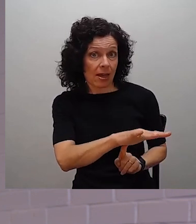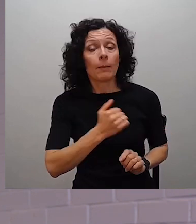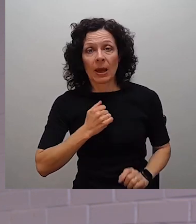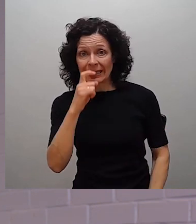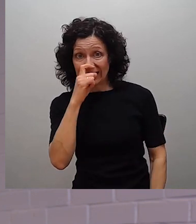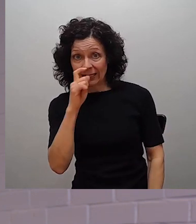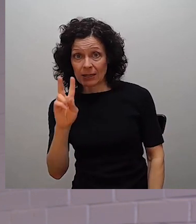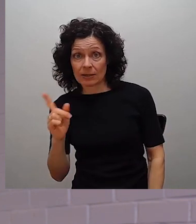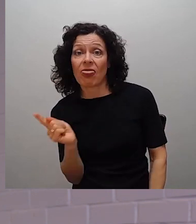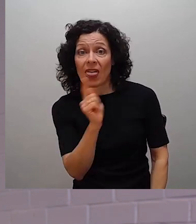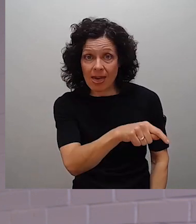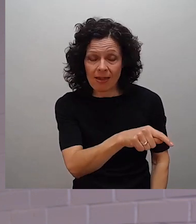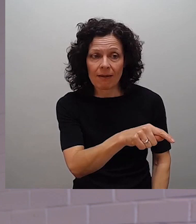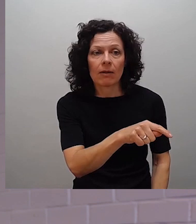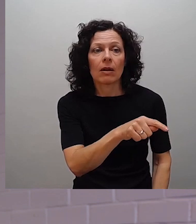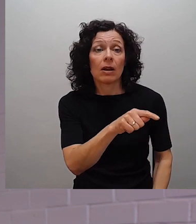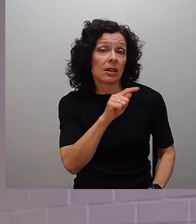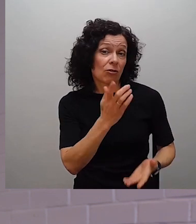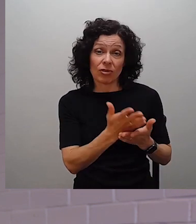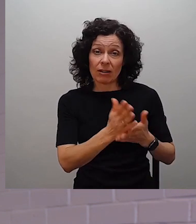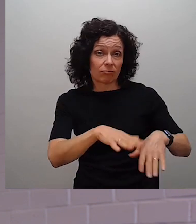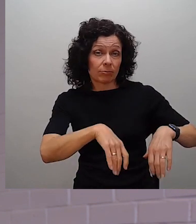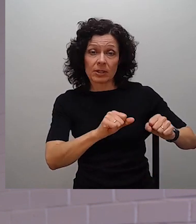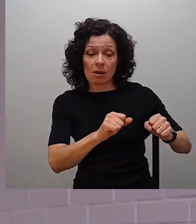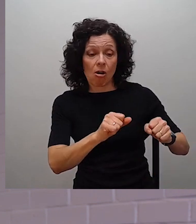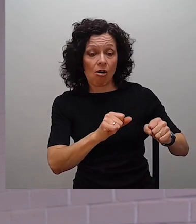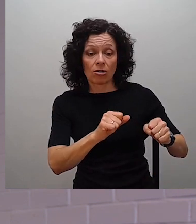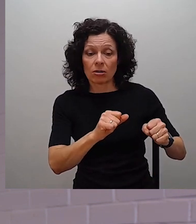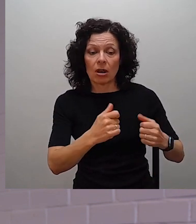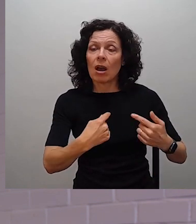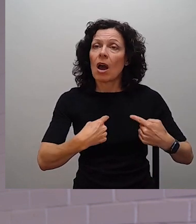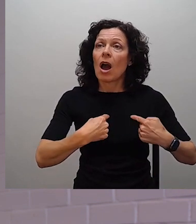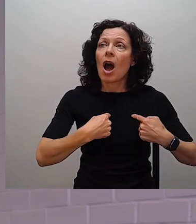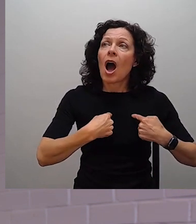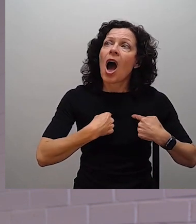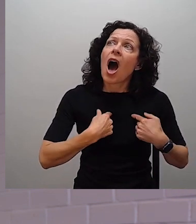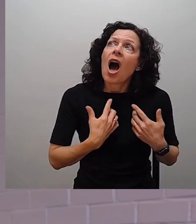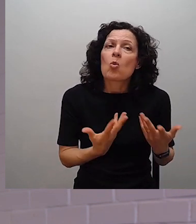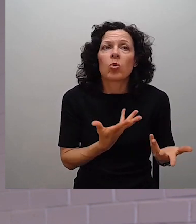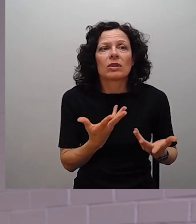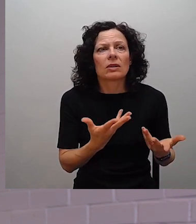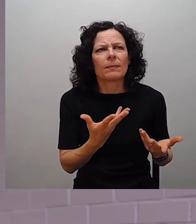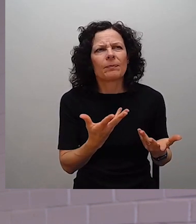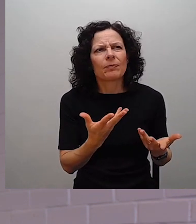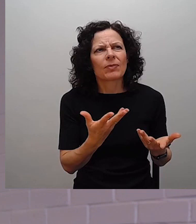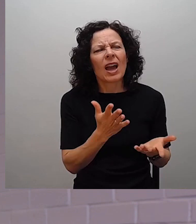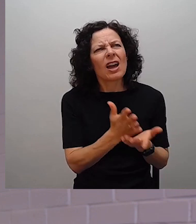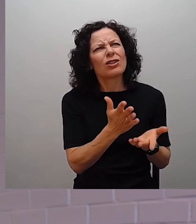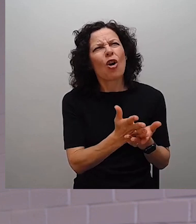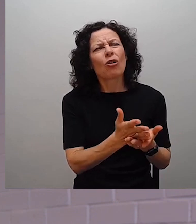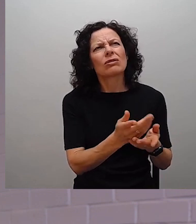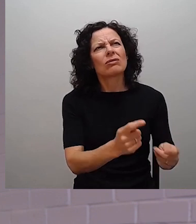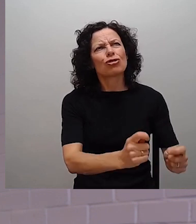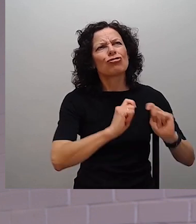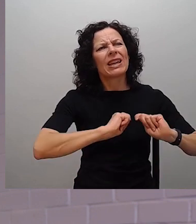So my sisters went there. So from like the get-go, basically, I was not really